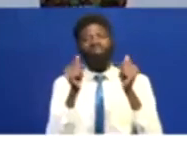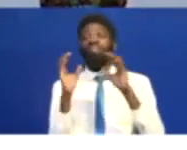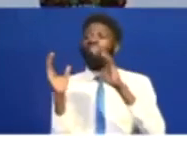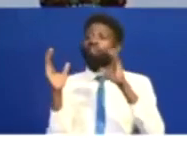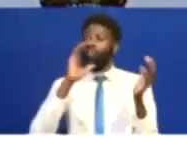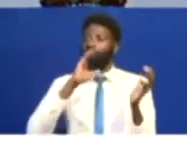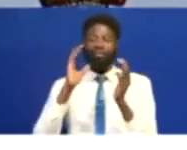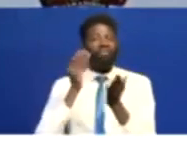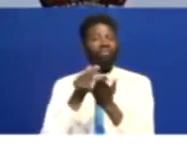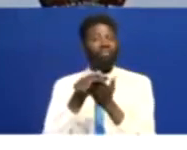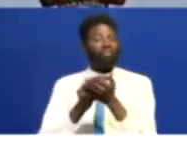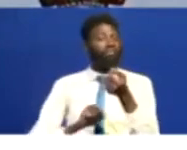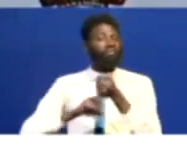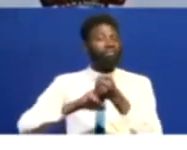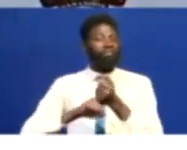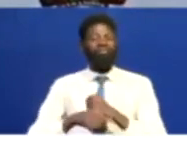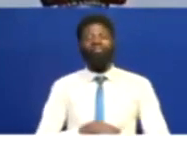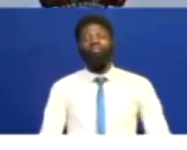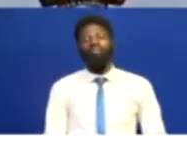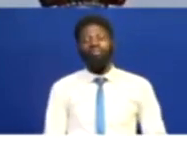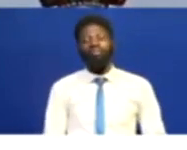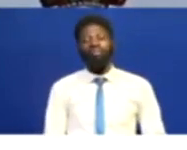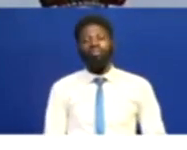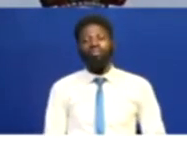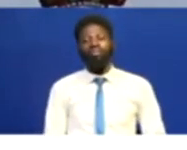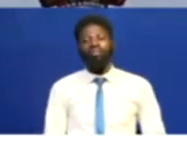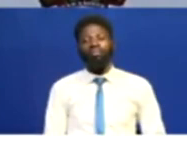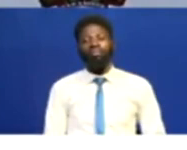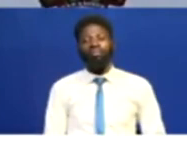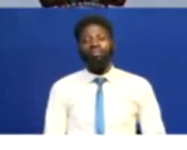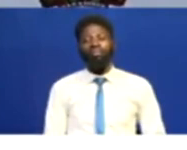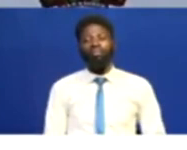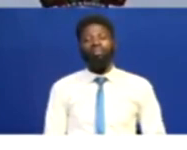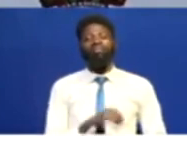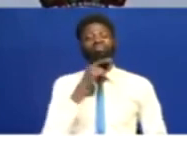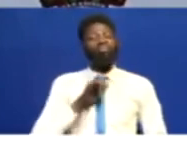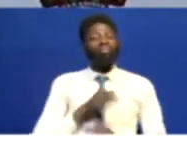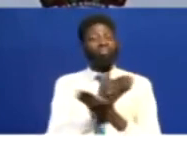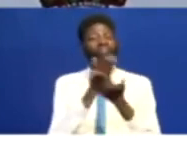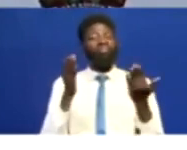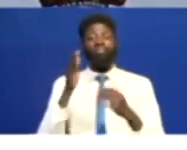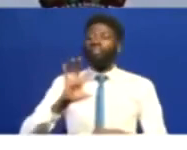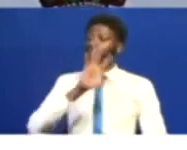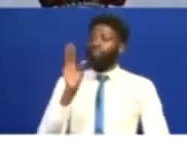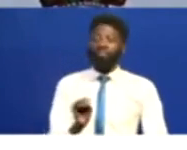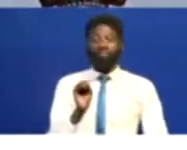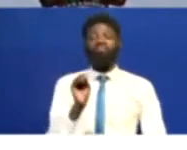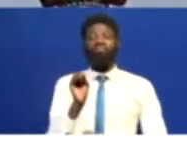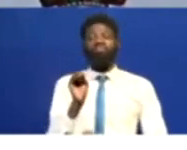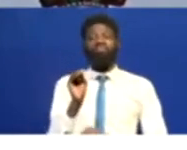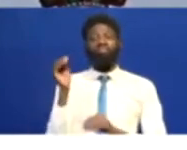Ladies and gentlemen, Africa contributes just 3% of global emissions. Yet, we all